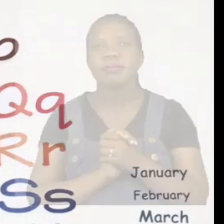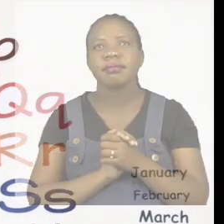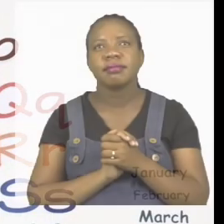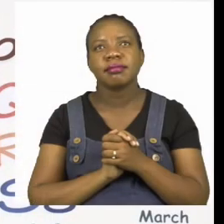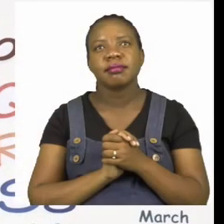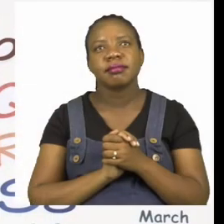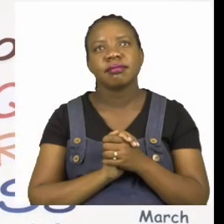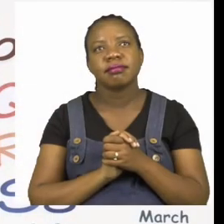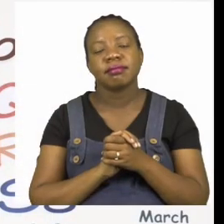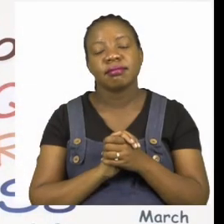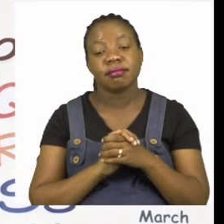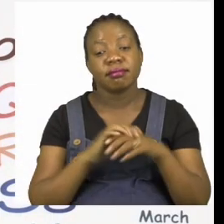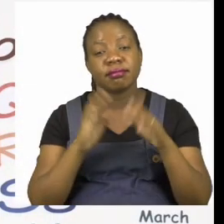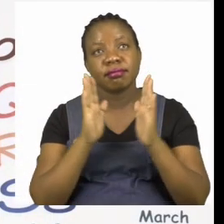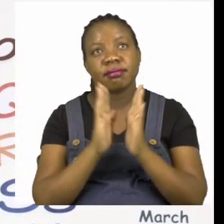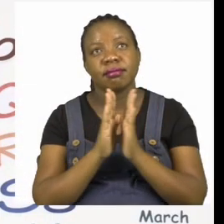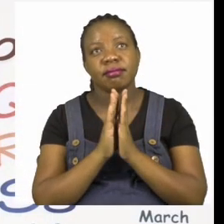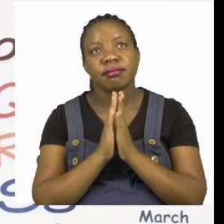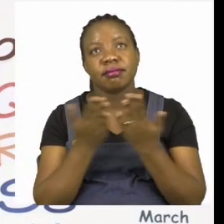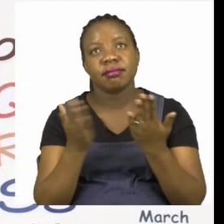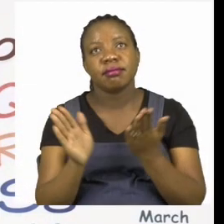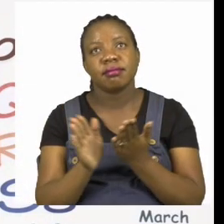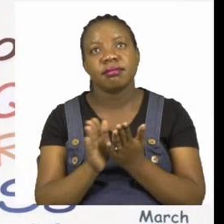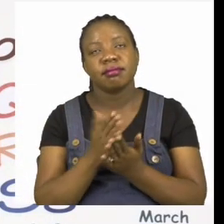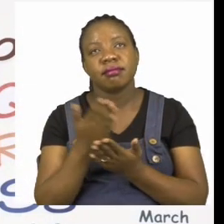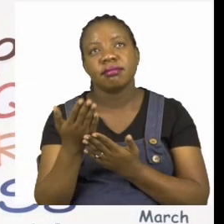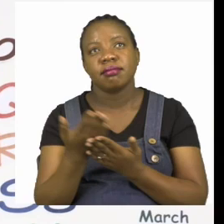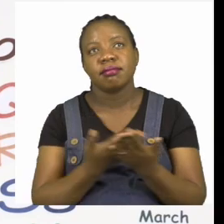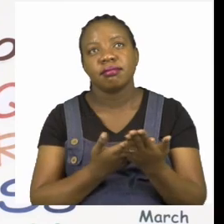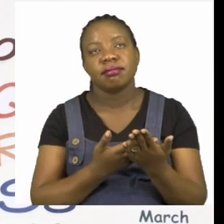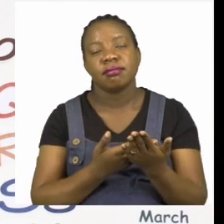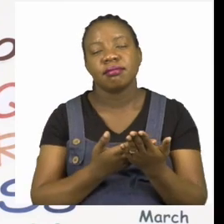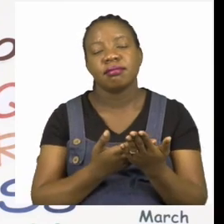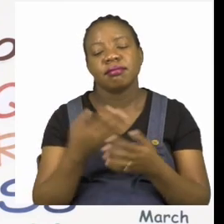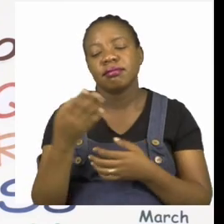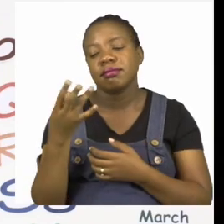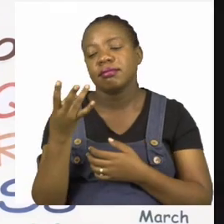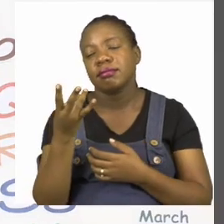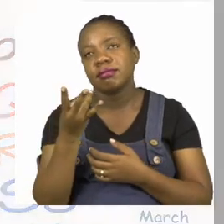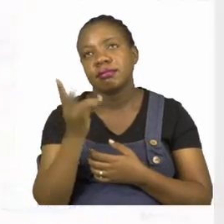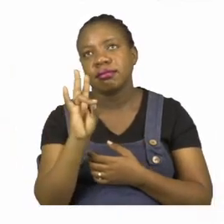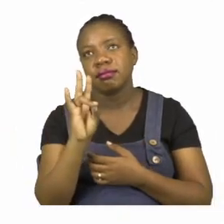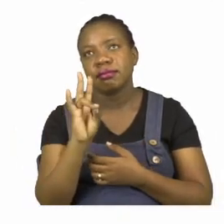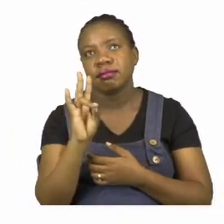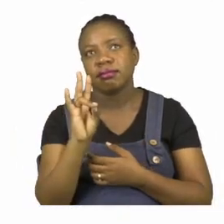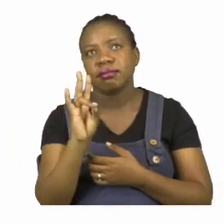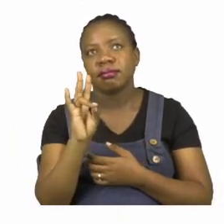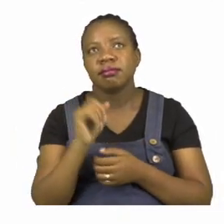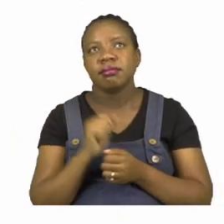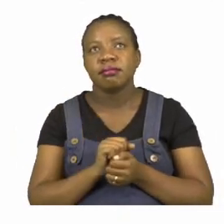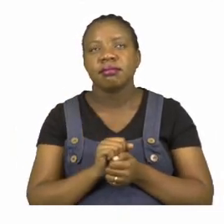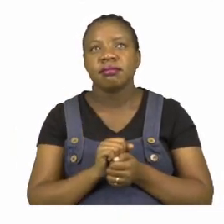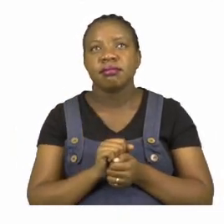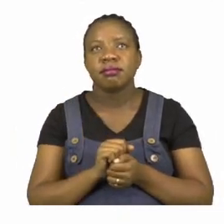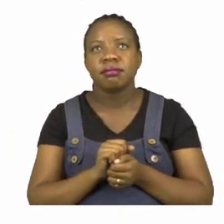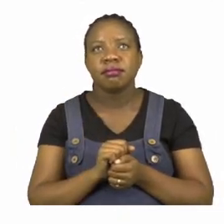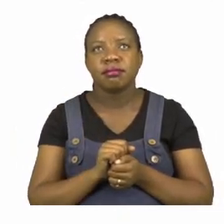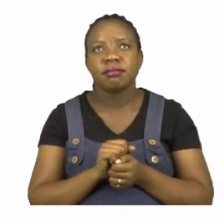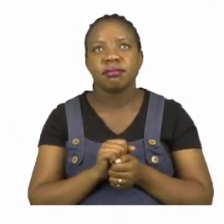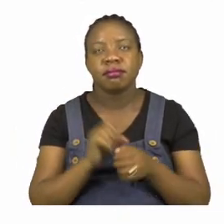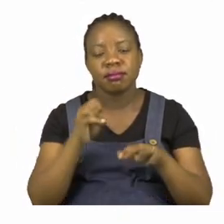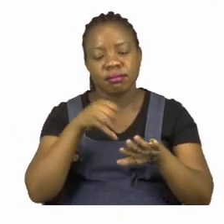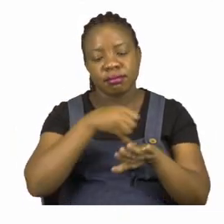For today's lesson now, boys and girls, we are going to move on to page 7. On page 7, we are